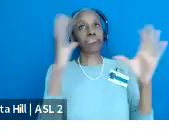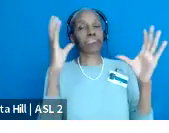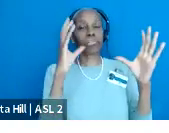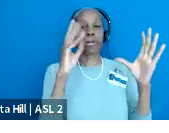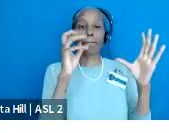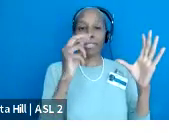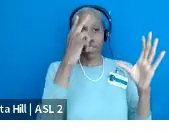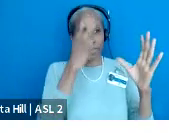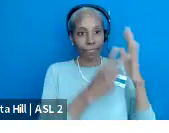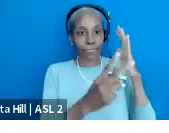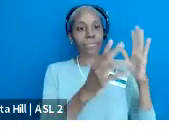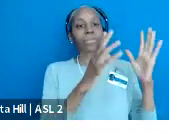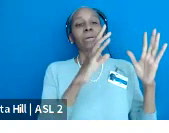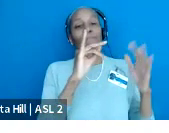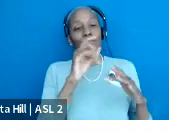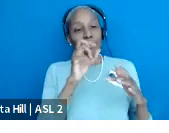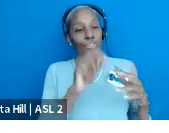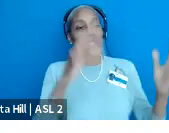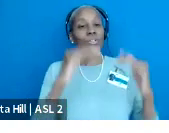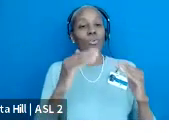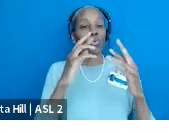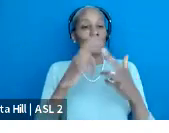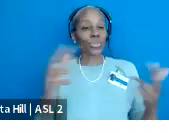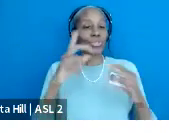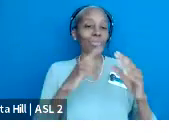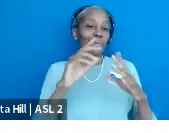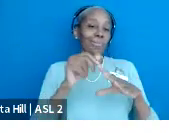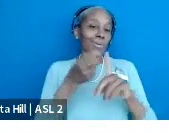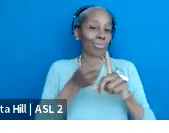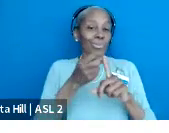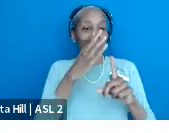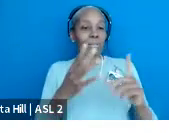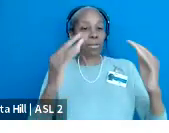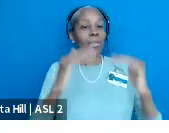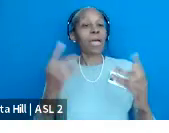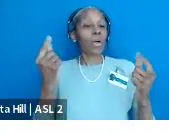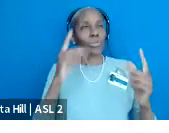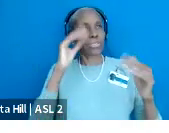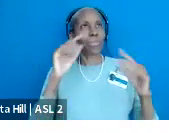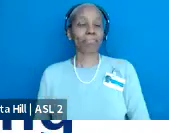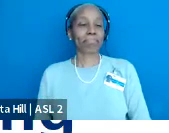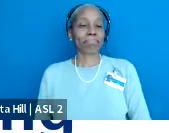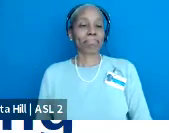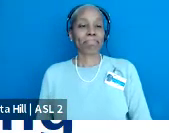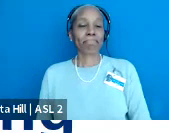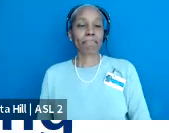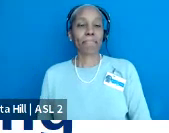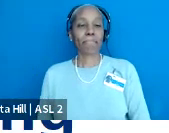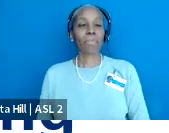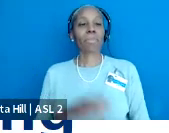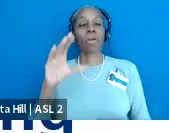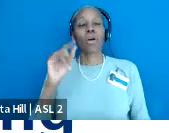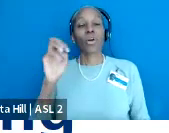vision, resources to prevent abuse and neglect, and also videos explaining what to expect during an investigation. Our